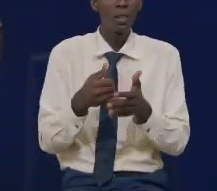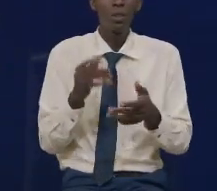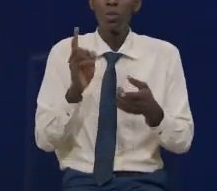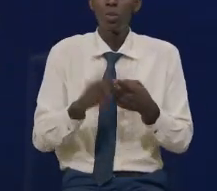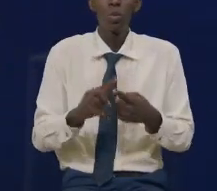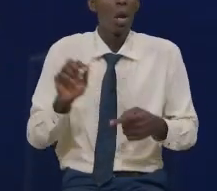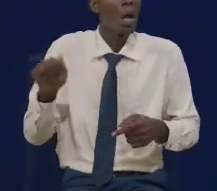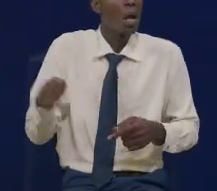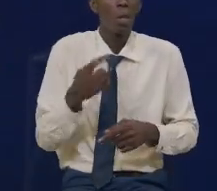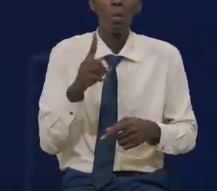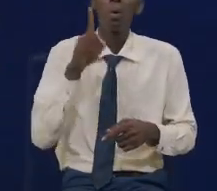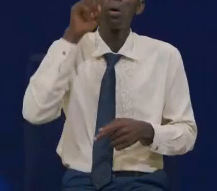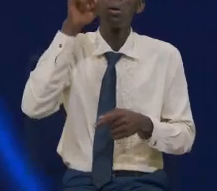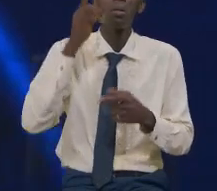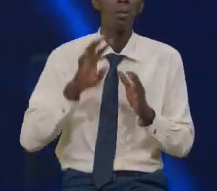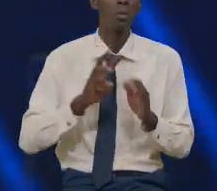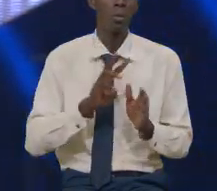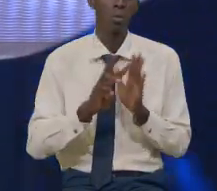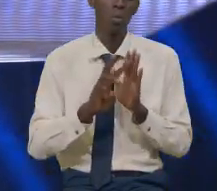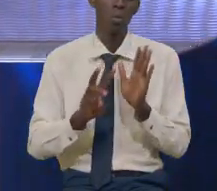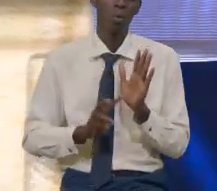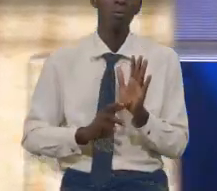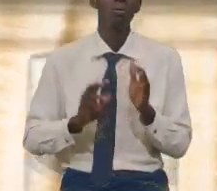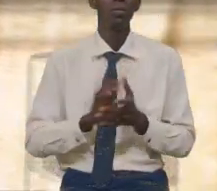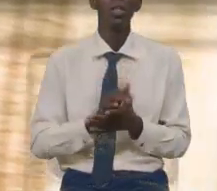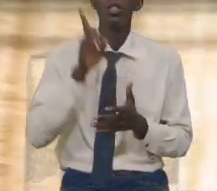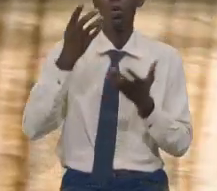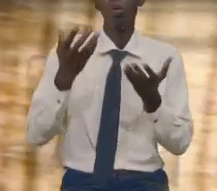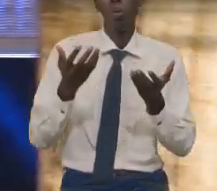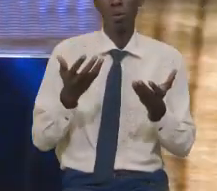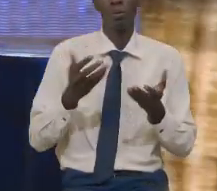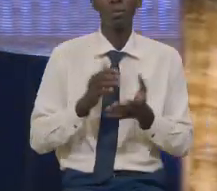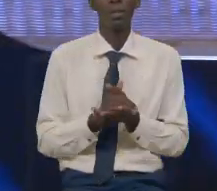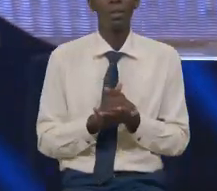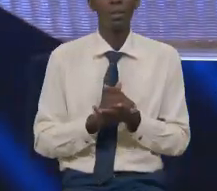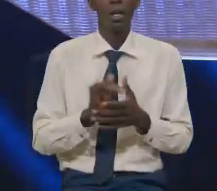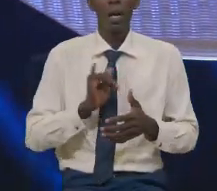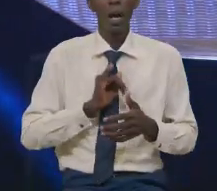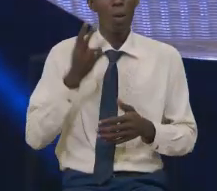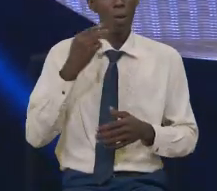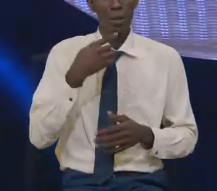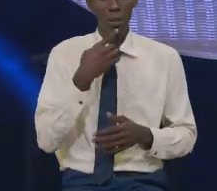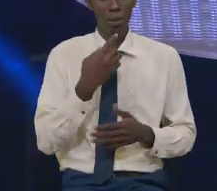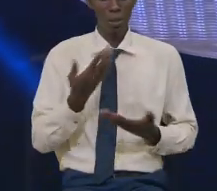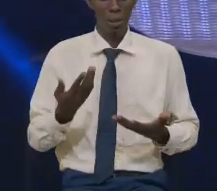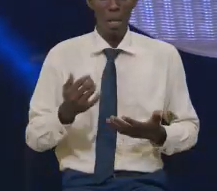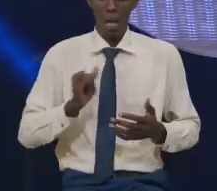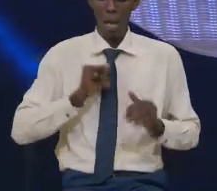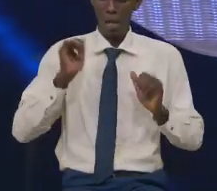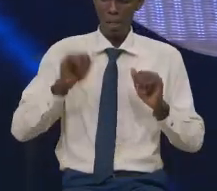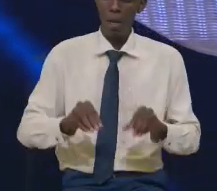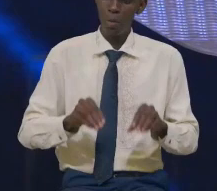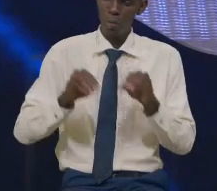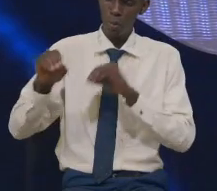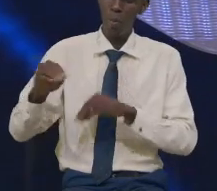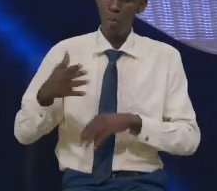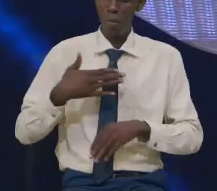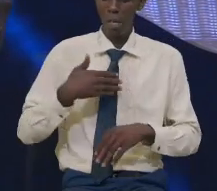giveth it to whomsoever he will. I was saying, I can put myself in the place